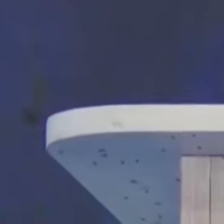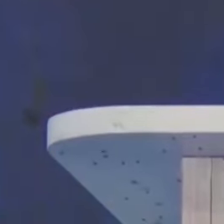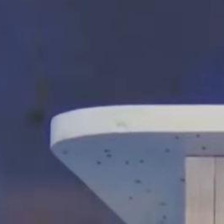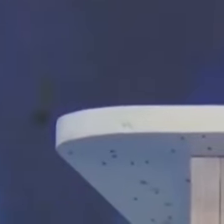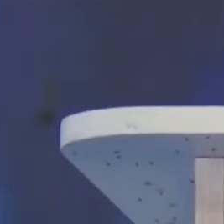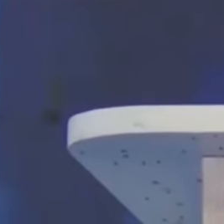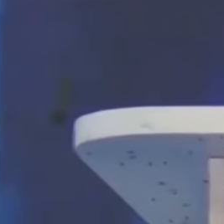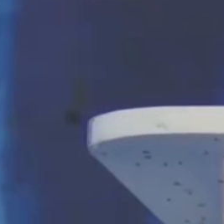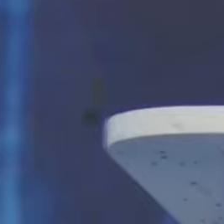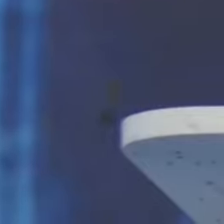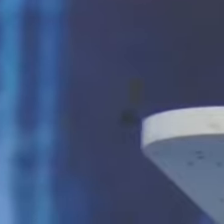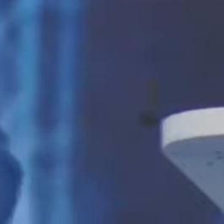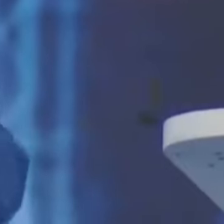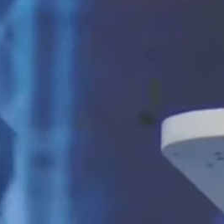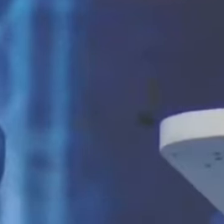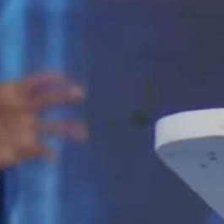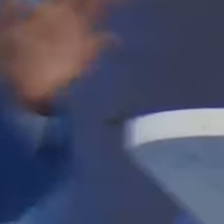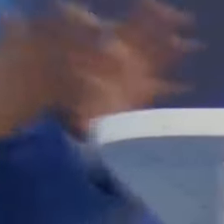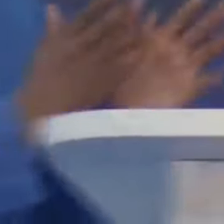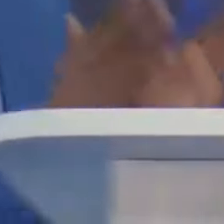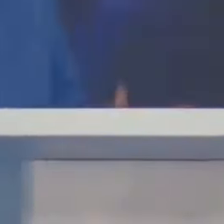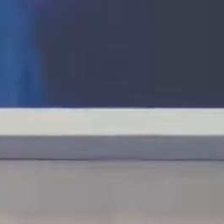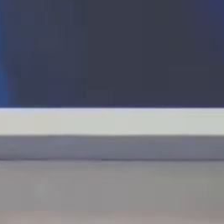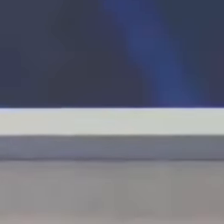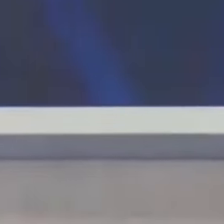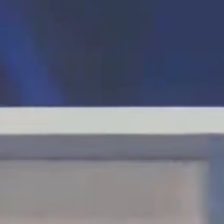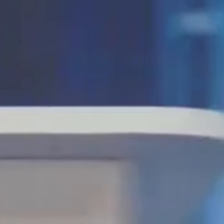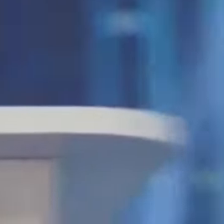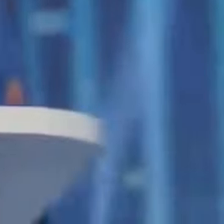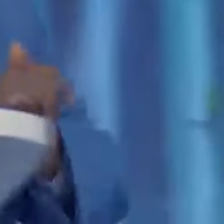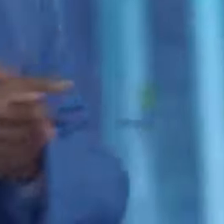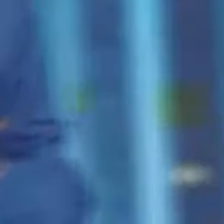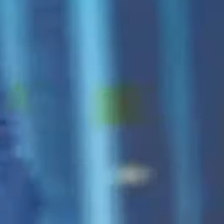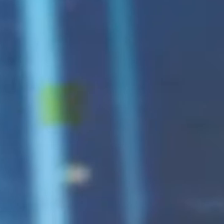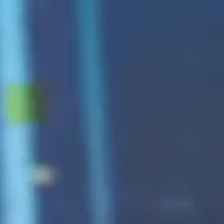training your members, you're turning your members towards the great